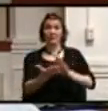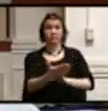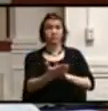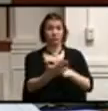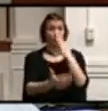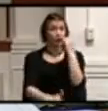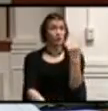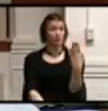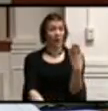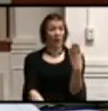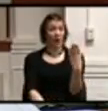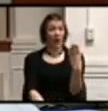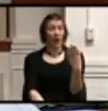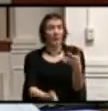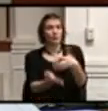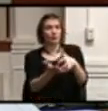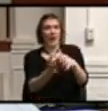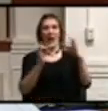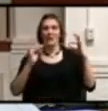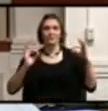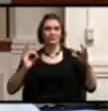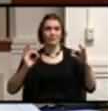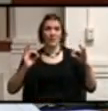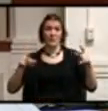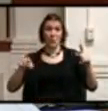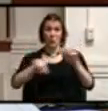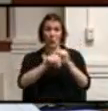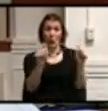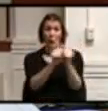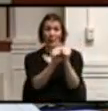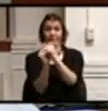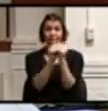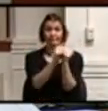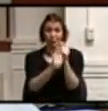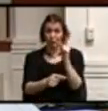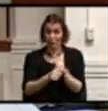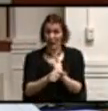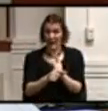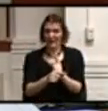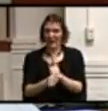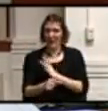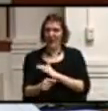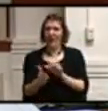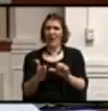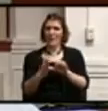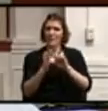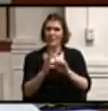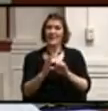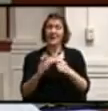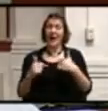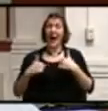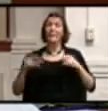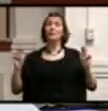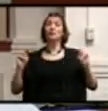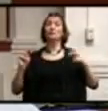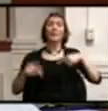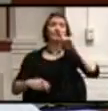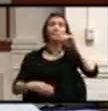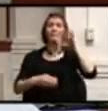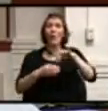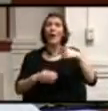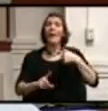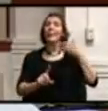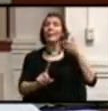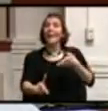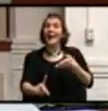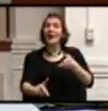a fantastic job. I mean, I don't know if you guys have worked with a lot of committees before, but just being kind of an outsider, I'm not a voting man, I'm just there for